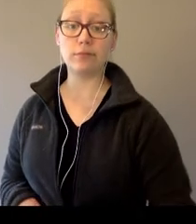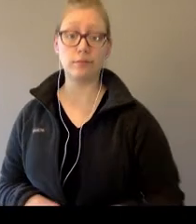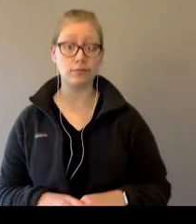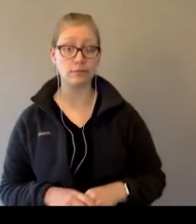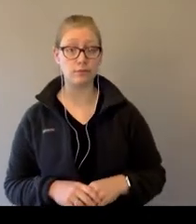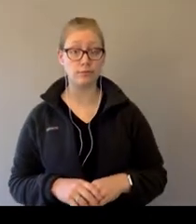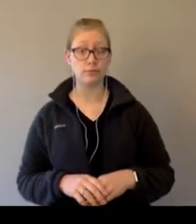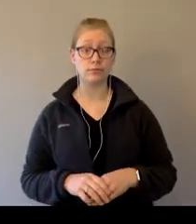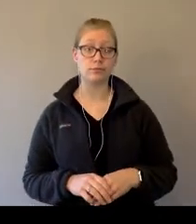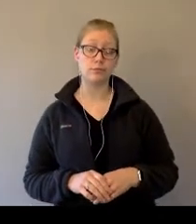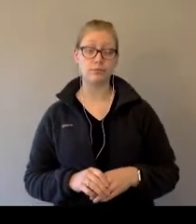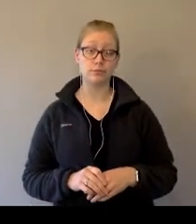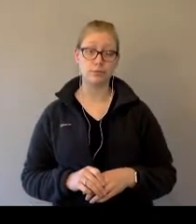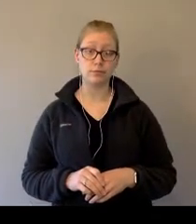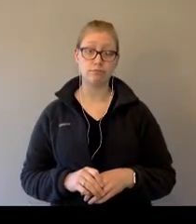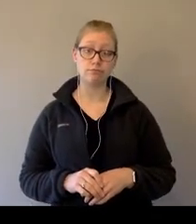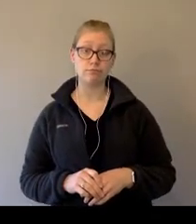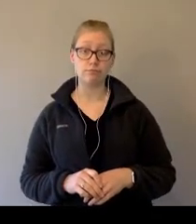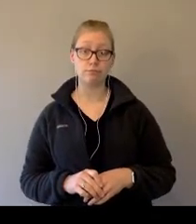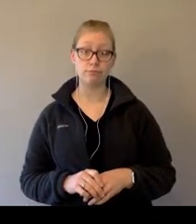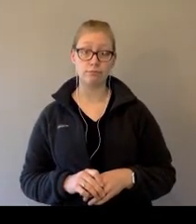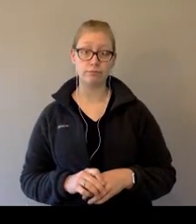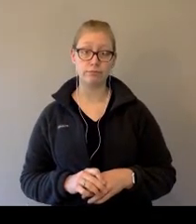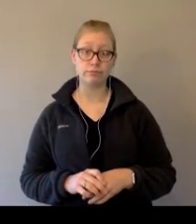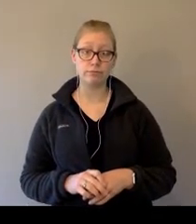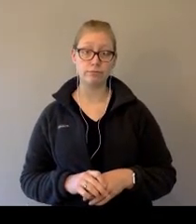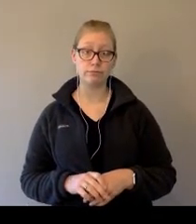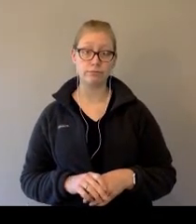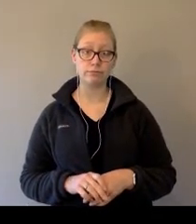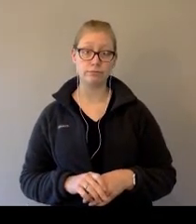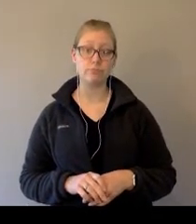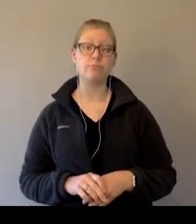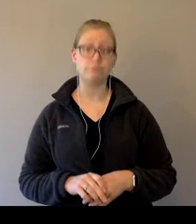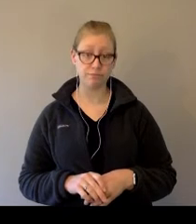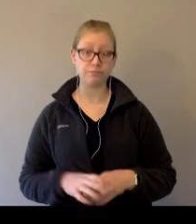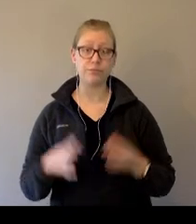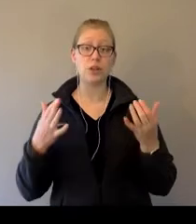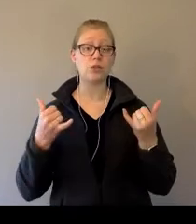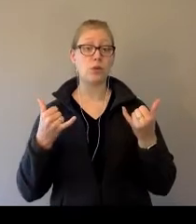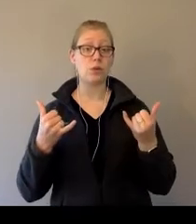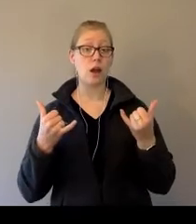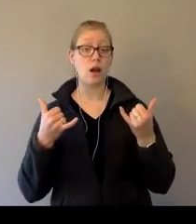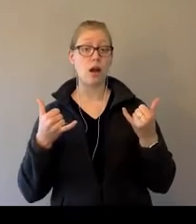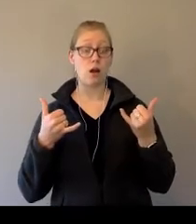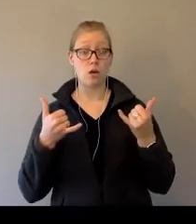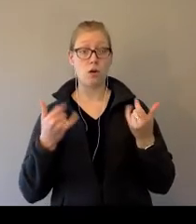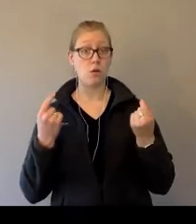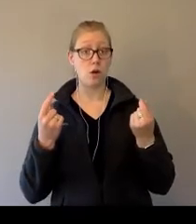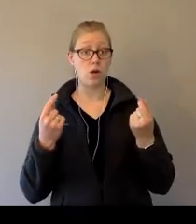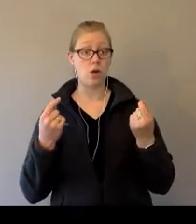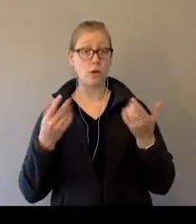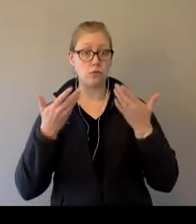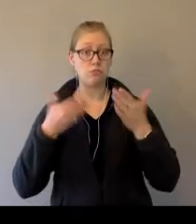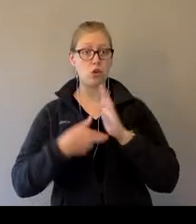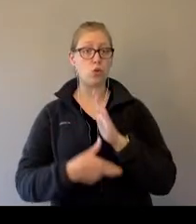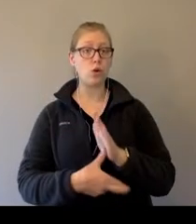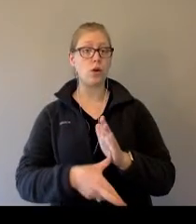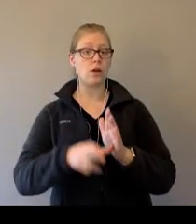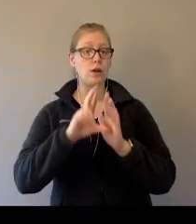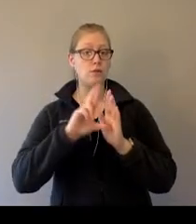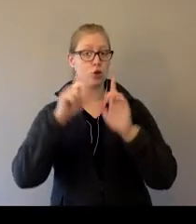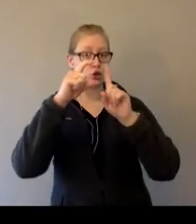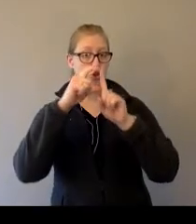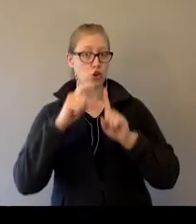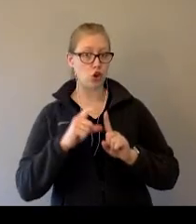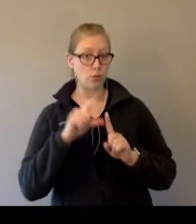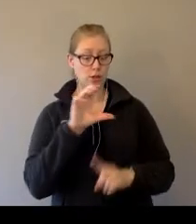Acknowledge counterclaims and provide rebuttals. And 3, I can write an effective conclusion. We're going to review the terms